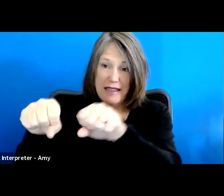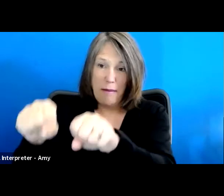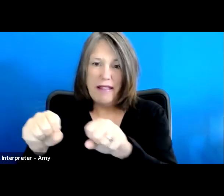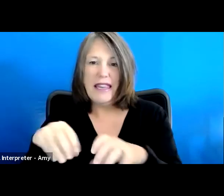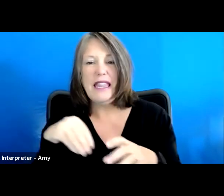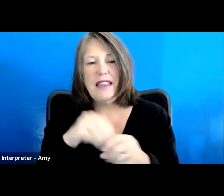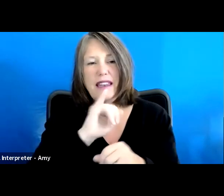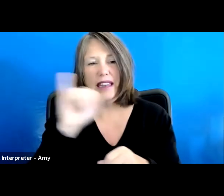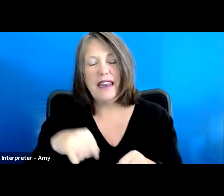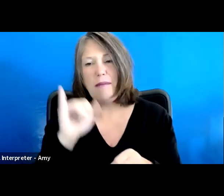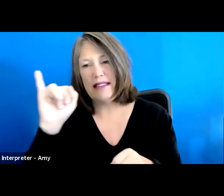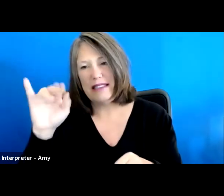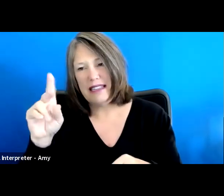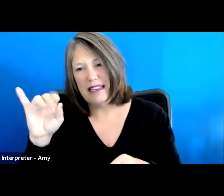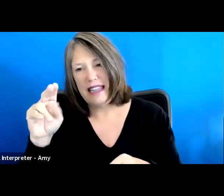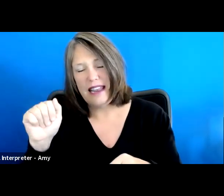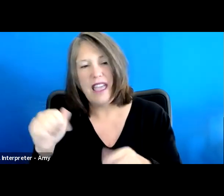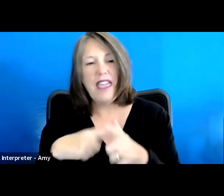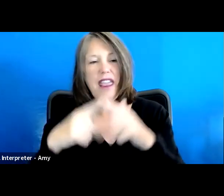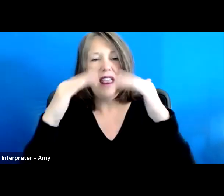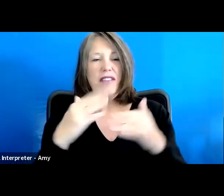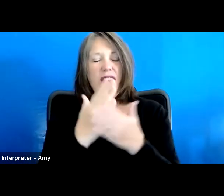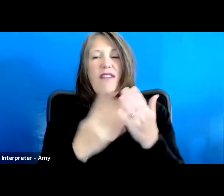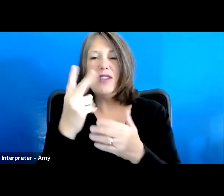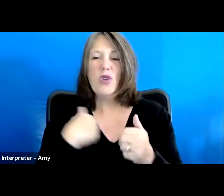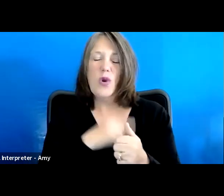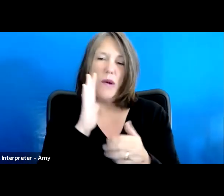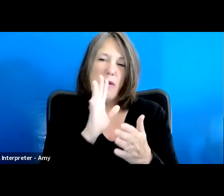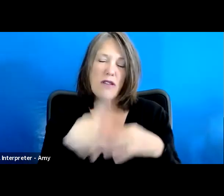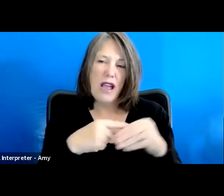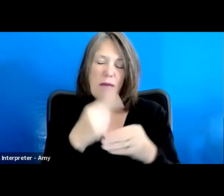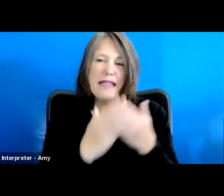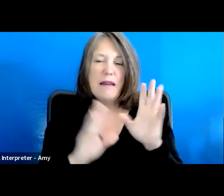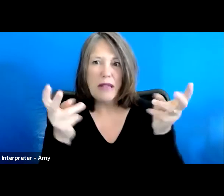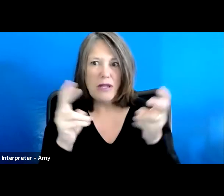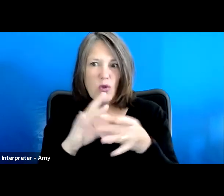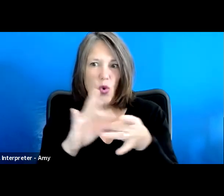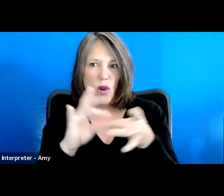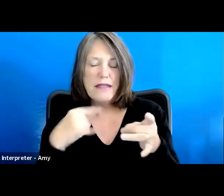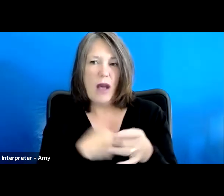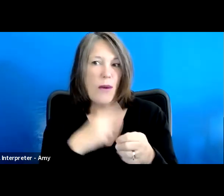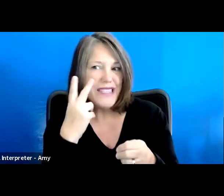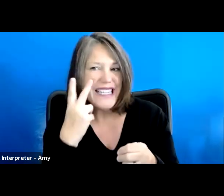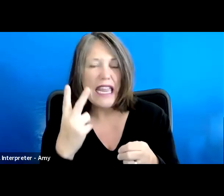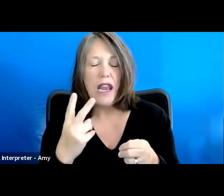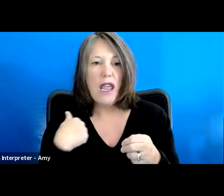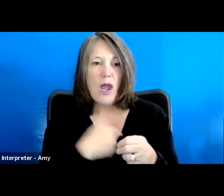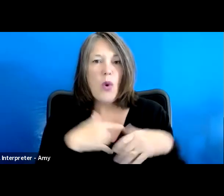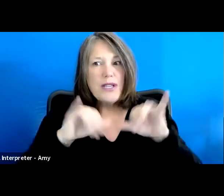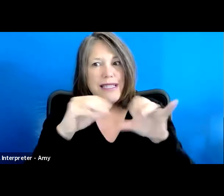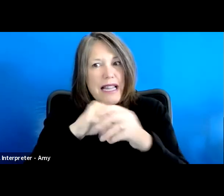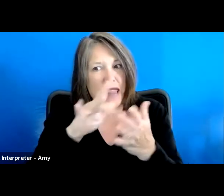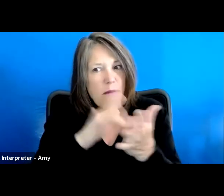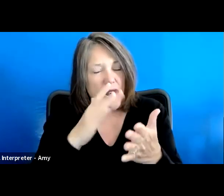1. And then phase 2, we'll talk about some of the current success stories that we've seen. We're still in the middle of projects, so we